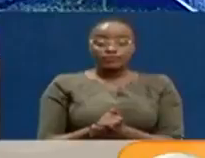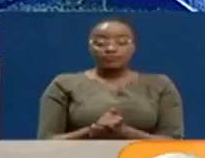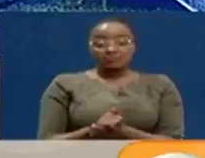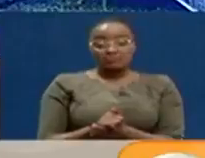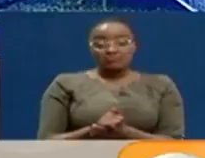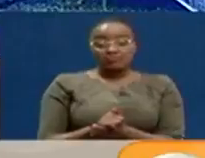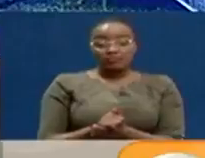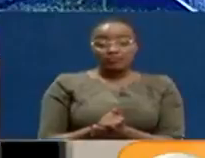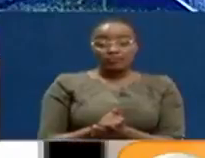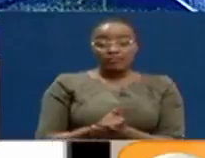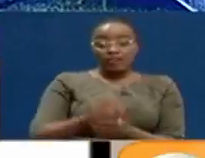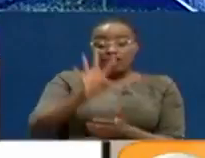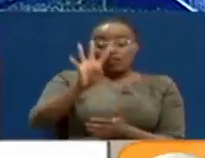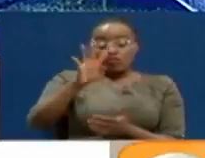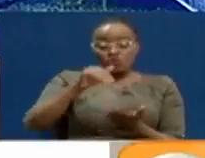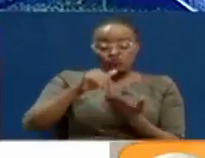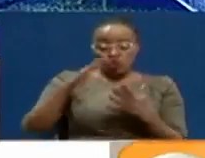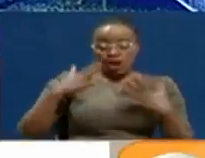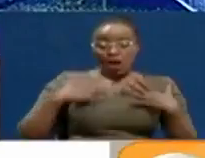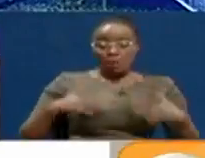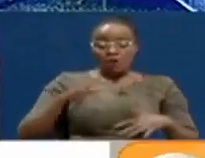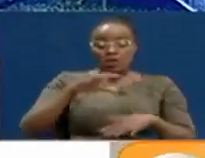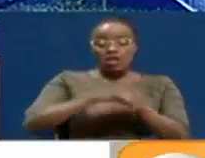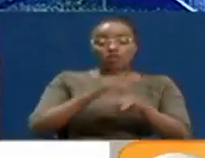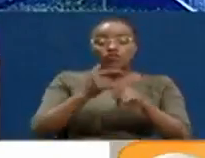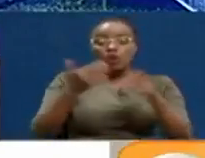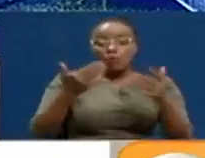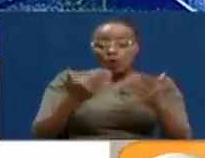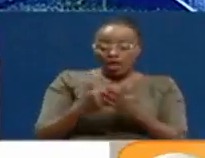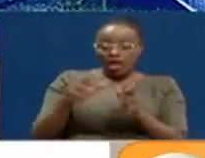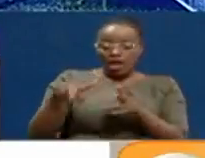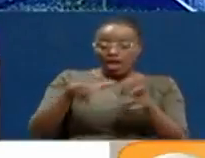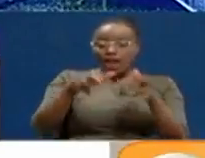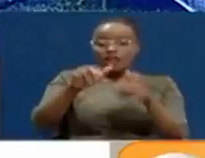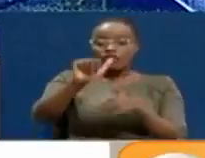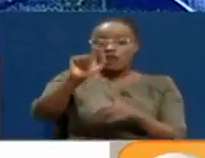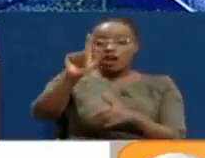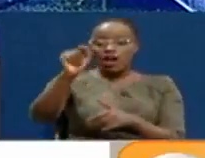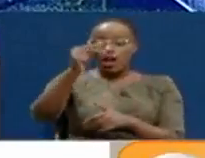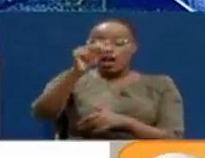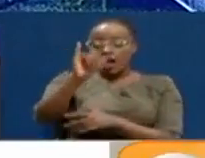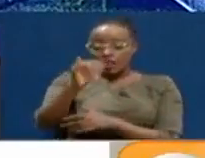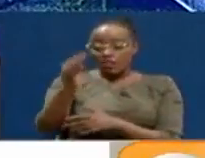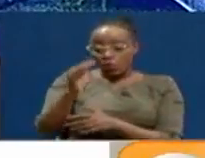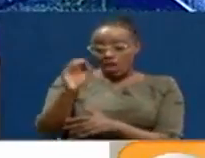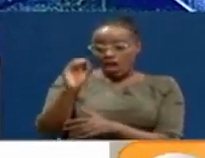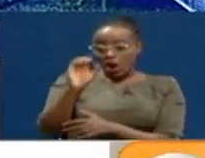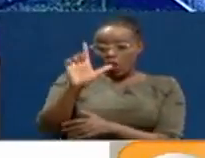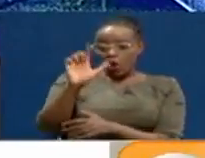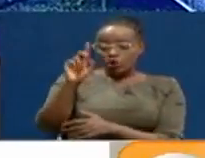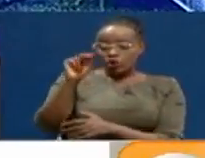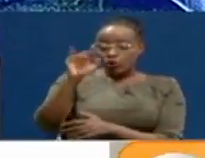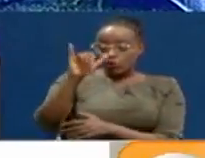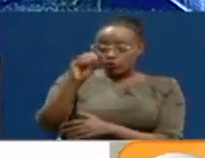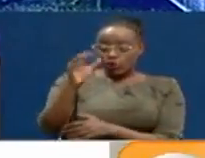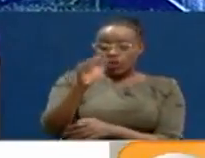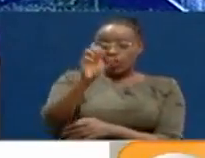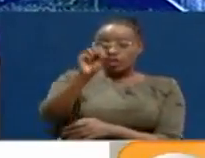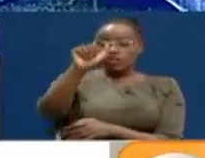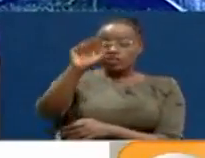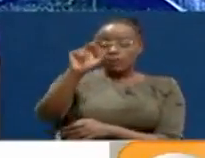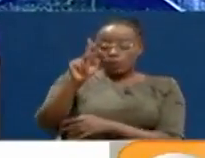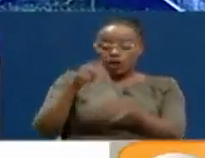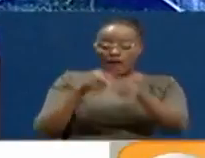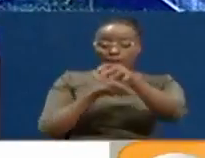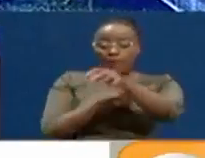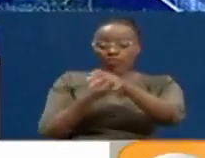Time. Four more bodies have been retrieved from the massive River Athi off the Oldonyo Sabuk Bridge in the past